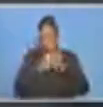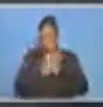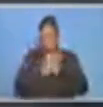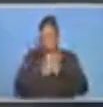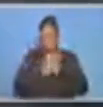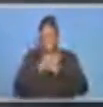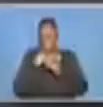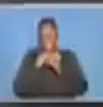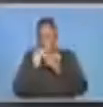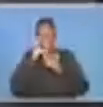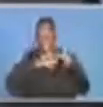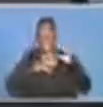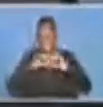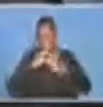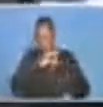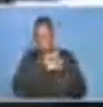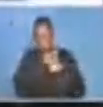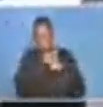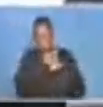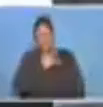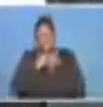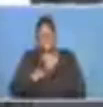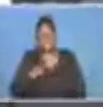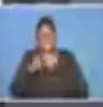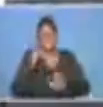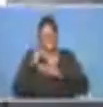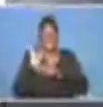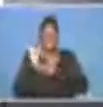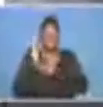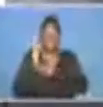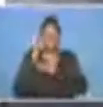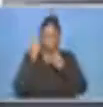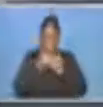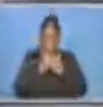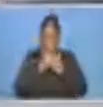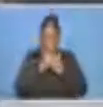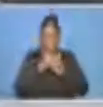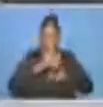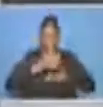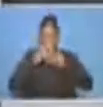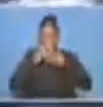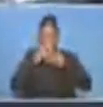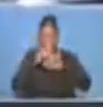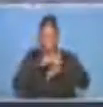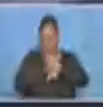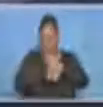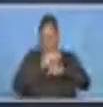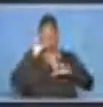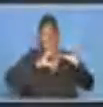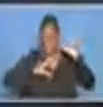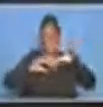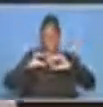for the crime concern, Skippings insists police remain resolute in their commitment to tackling crime, but that there is a collective